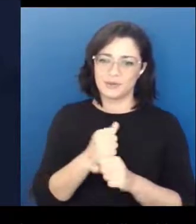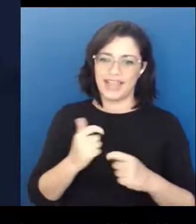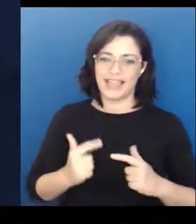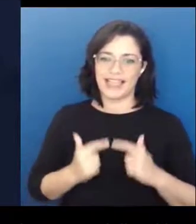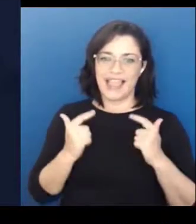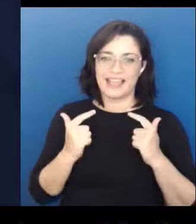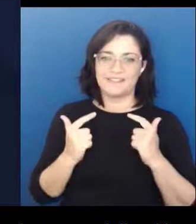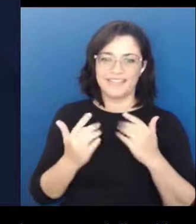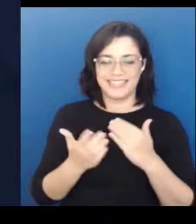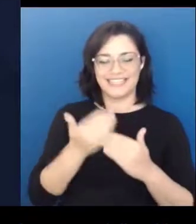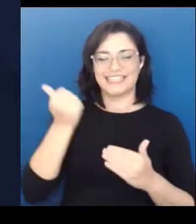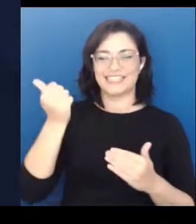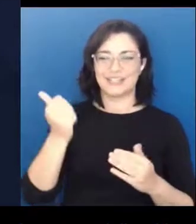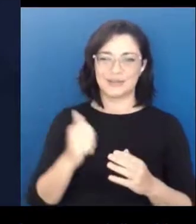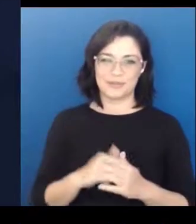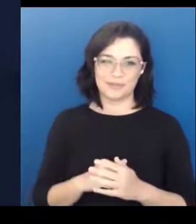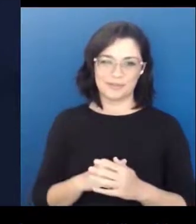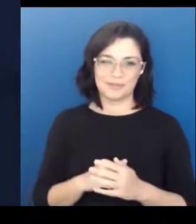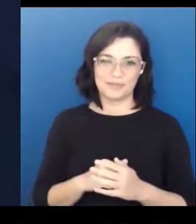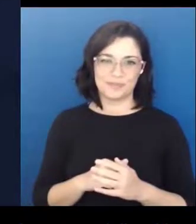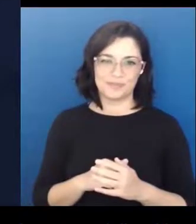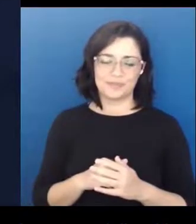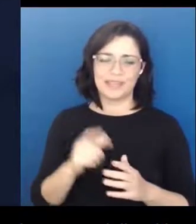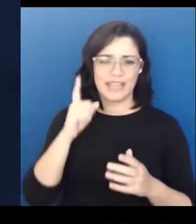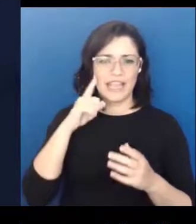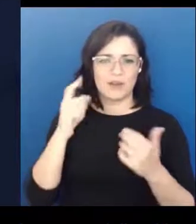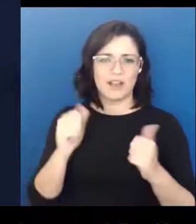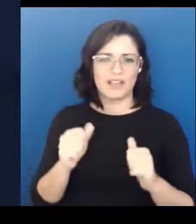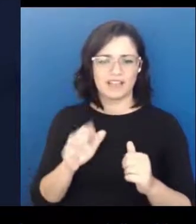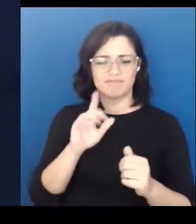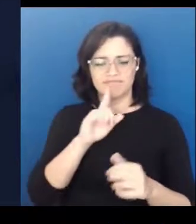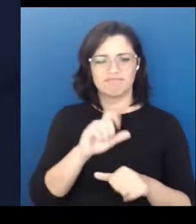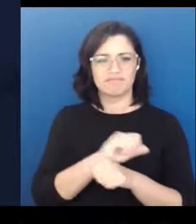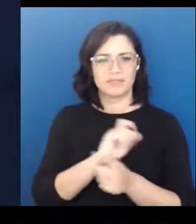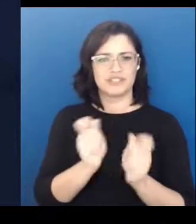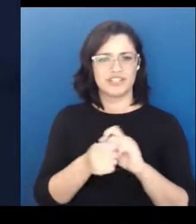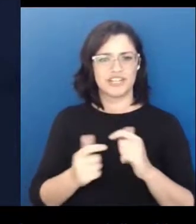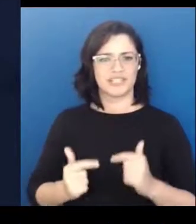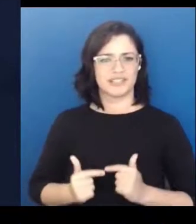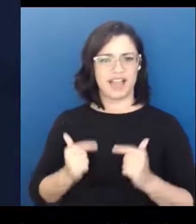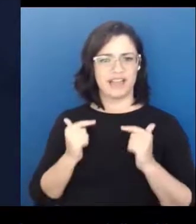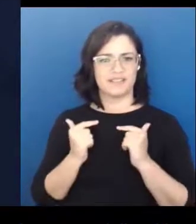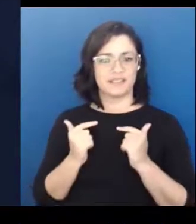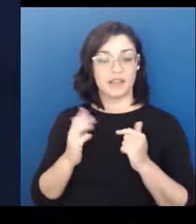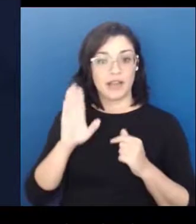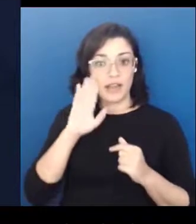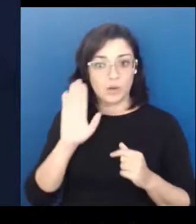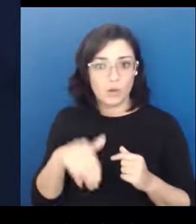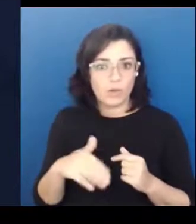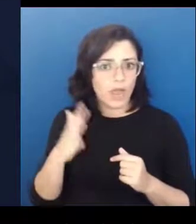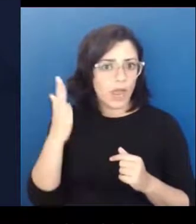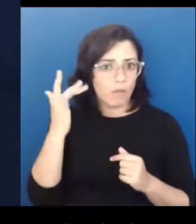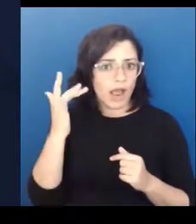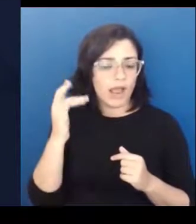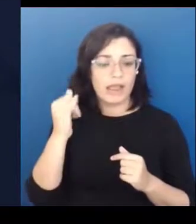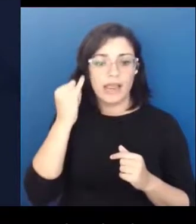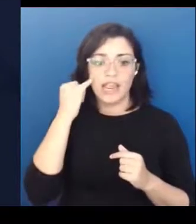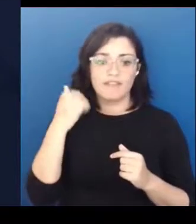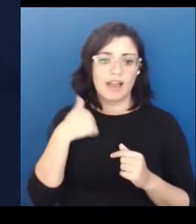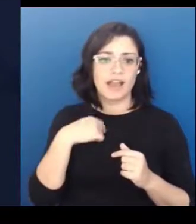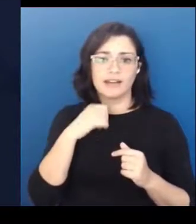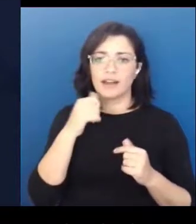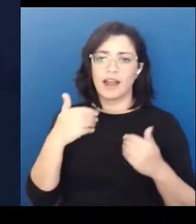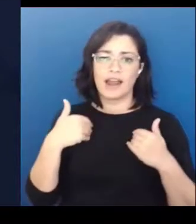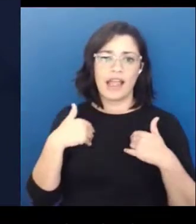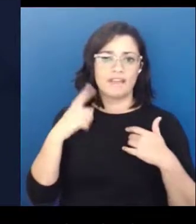hearing loss changes lives, and I know it changes lives because if I didn't have hearing loss, I would